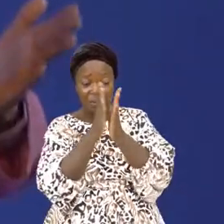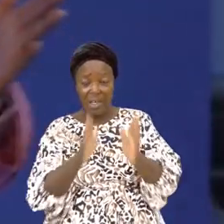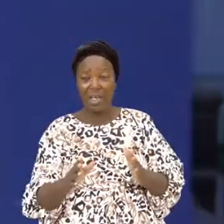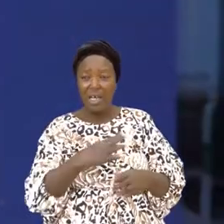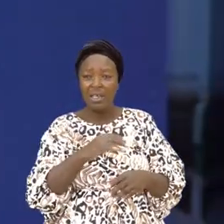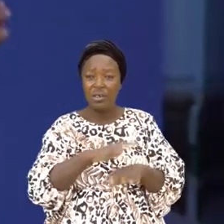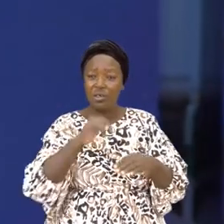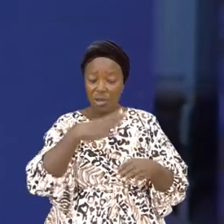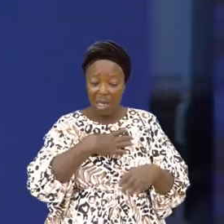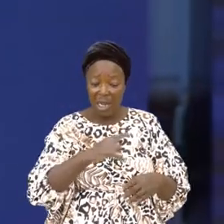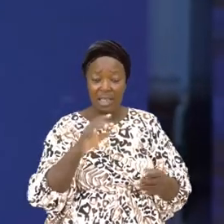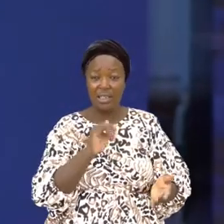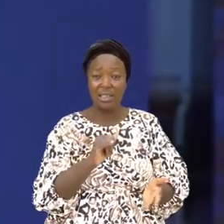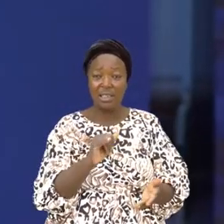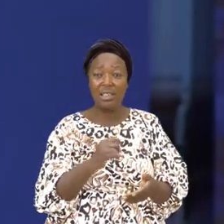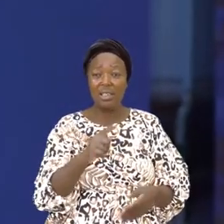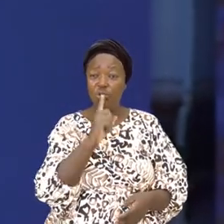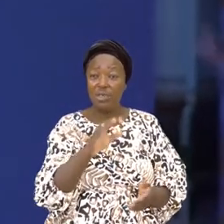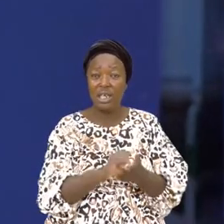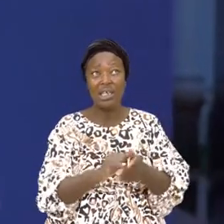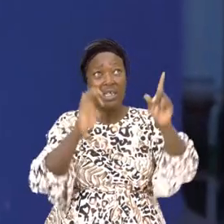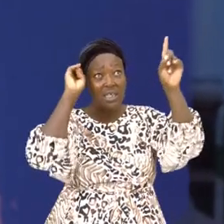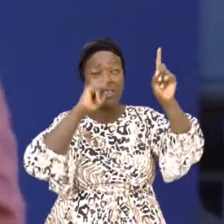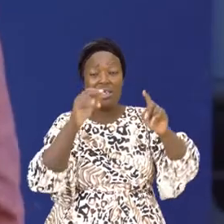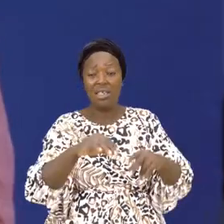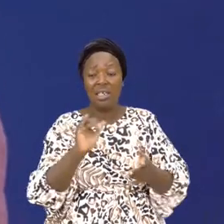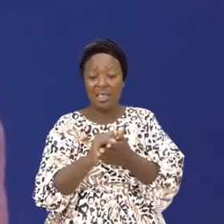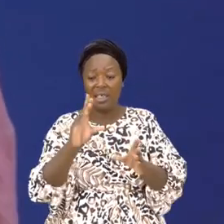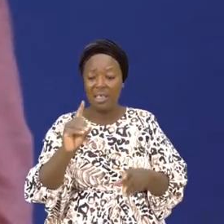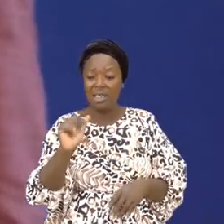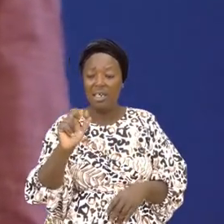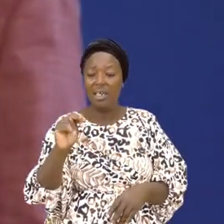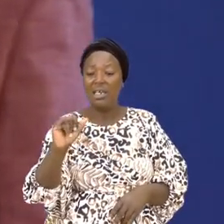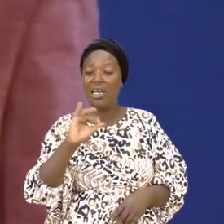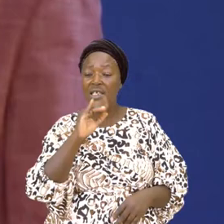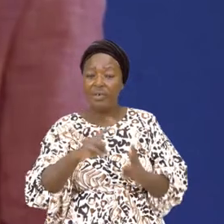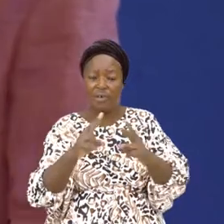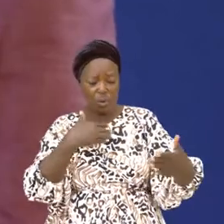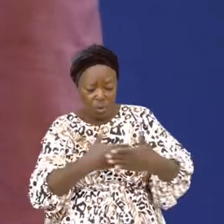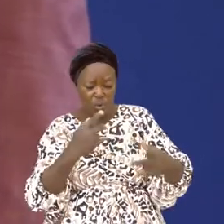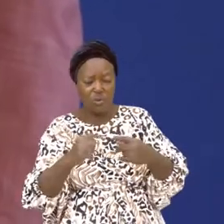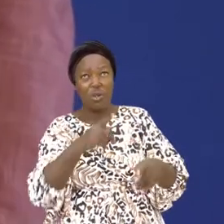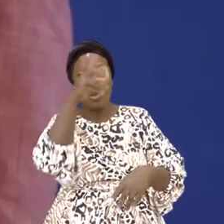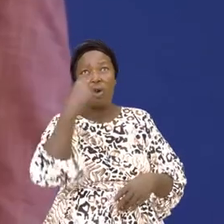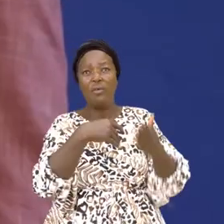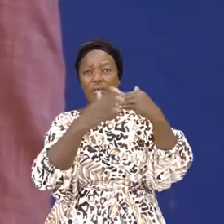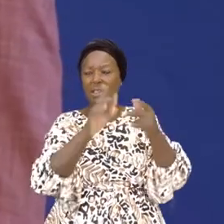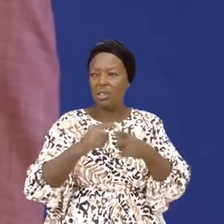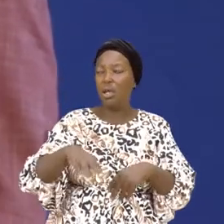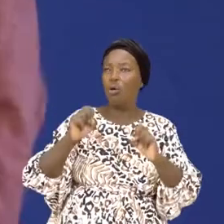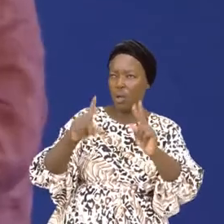so intimately connected with the God of heaven, they said, we caught him. If